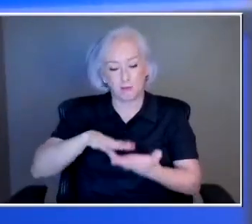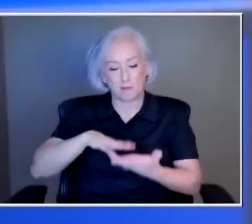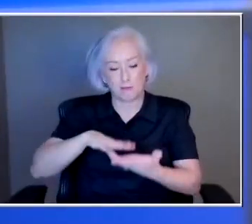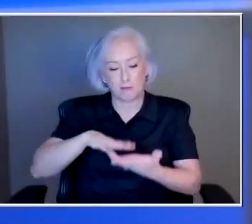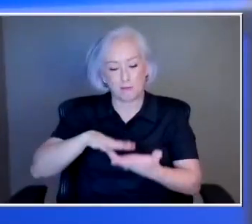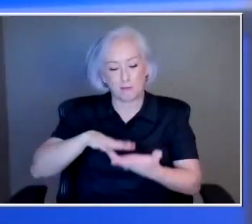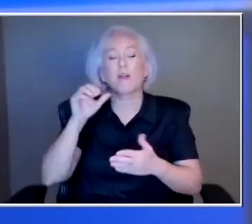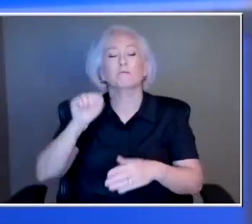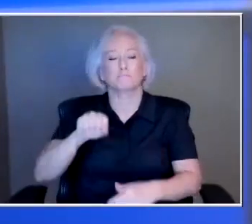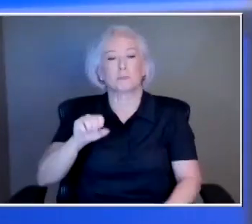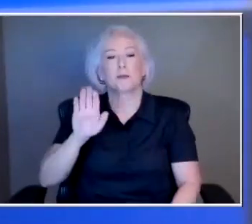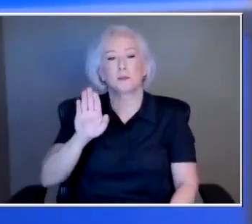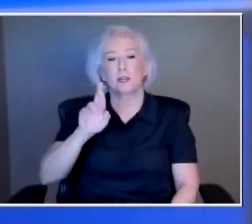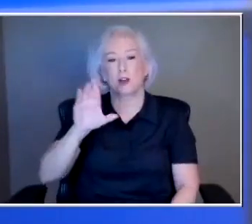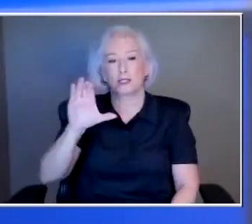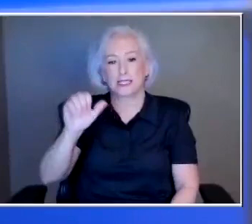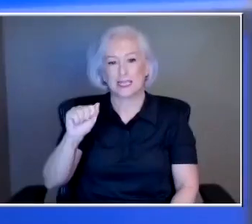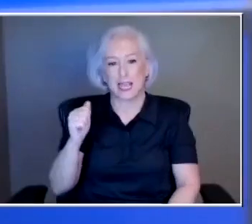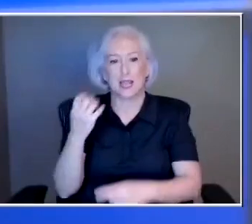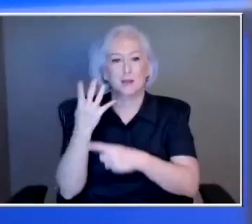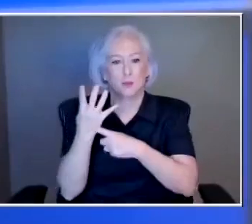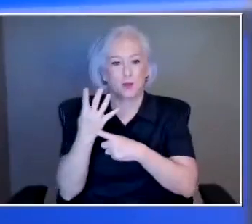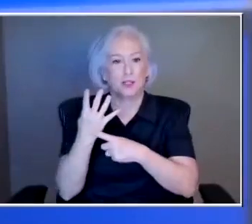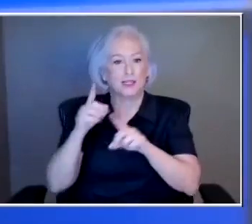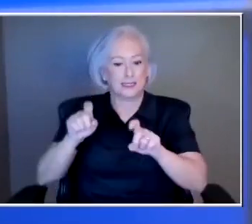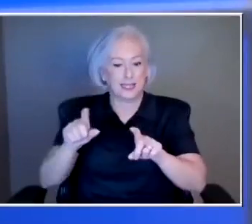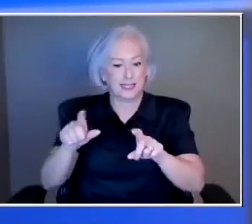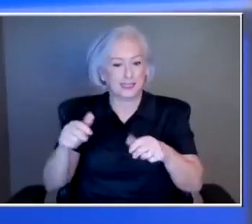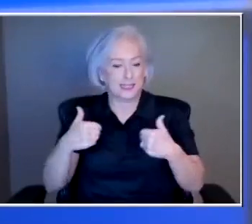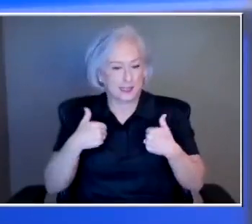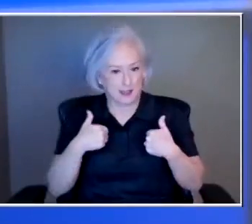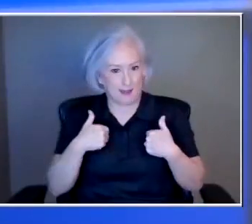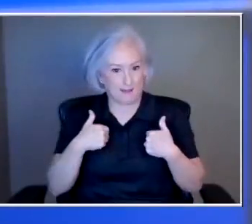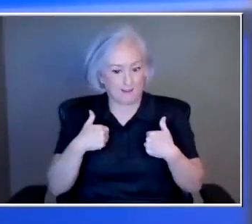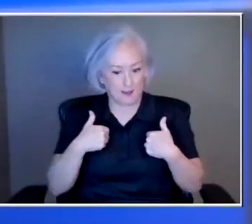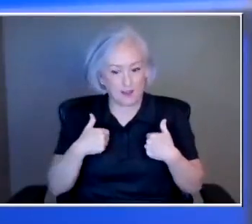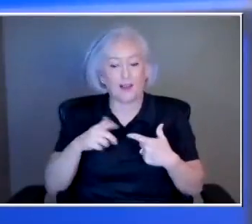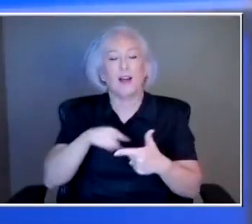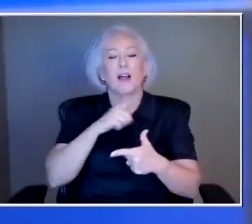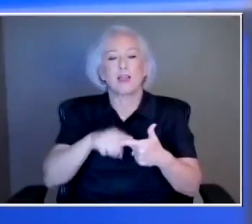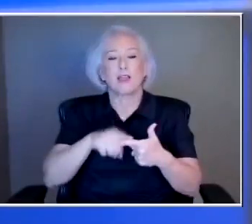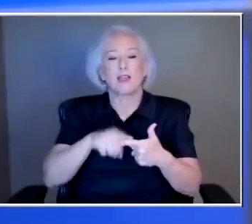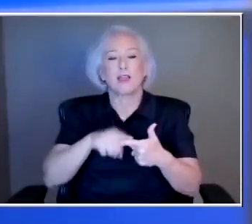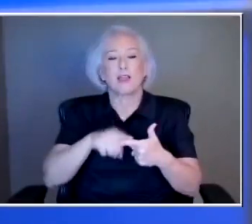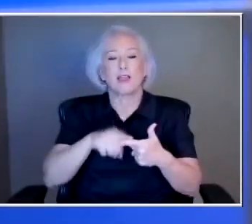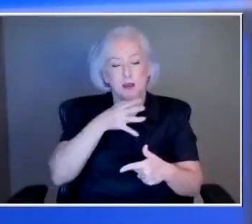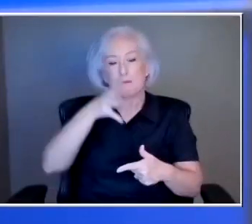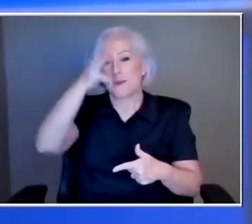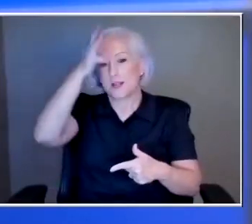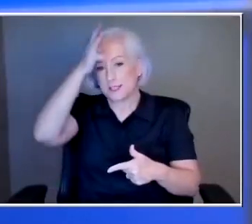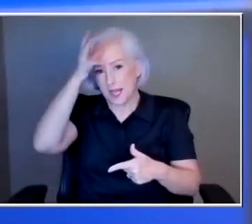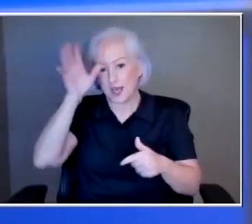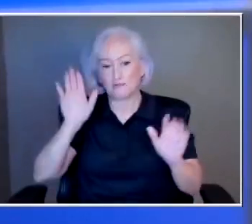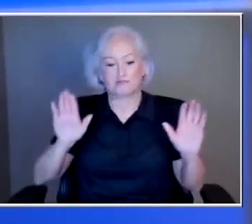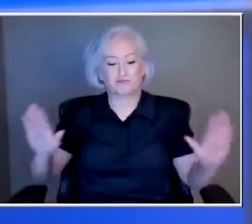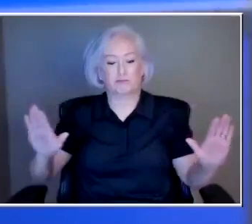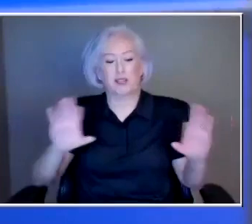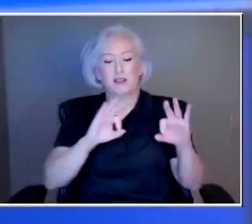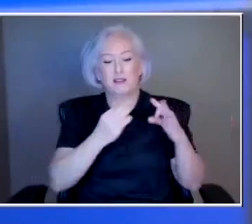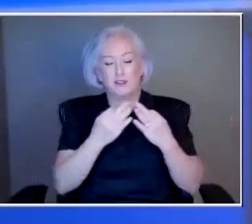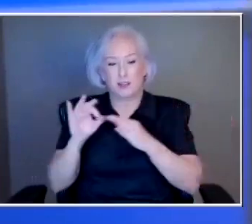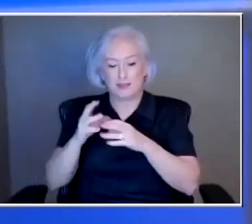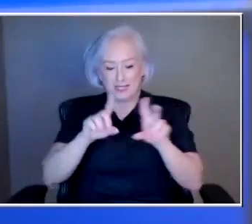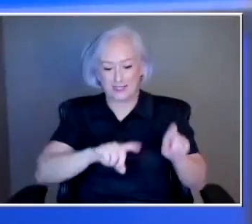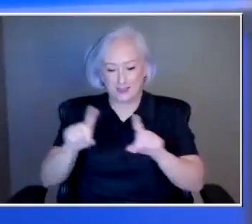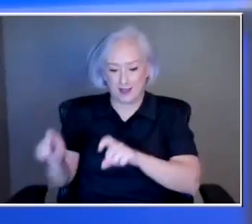dad got tested to figure out what side of the family it was on, and then it was on my dad's. So then we went and had my aunts and